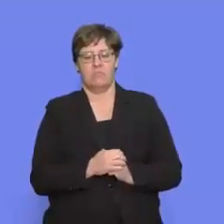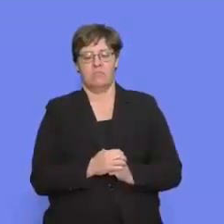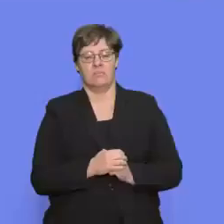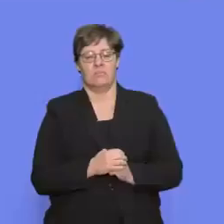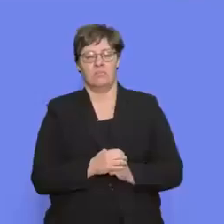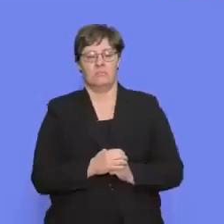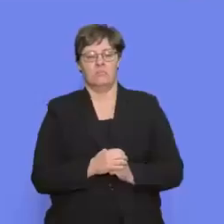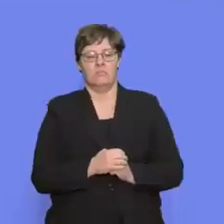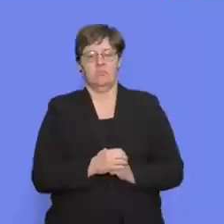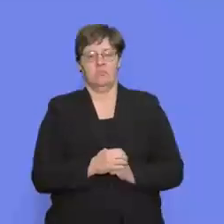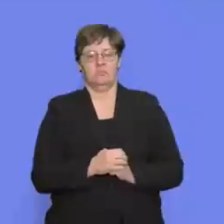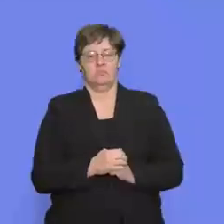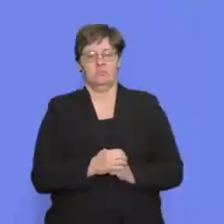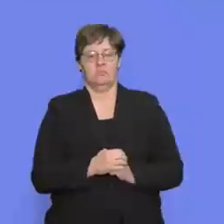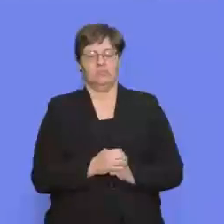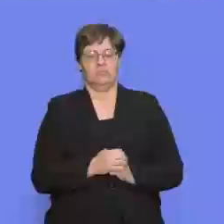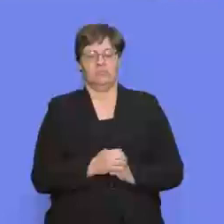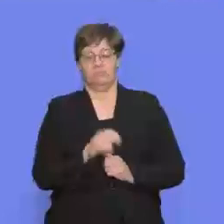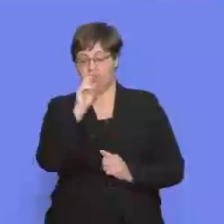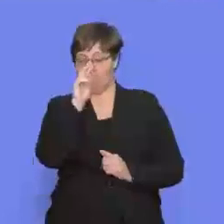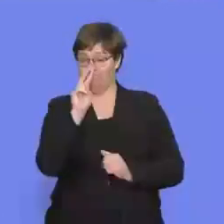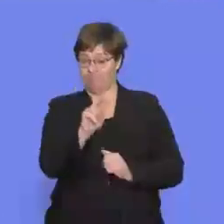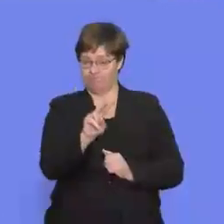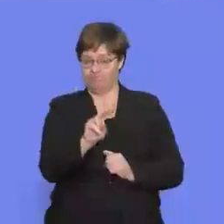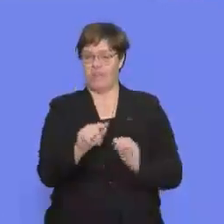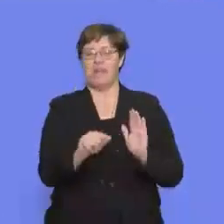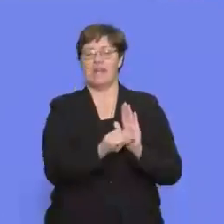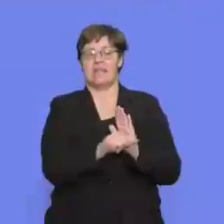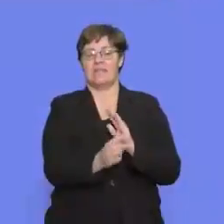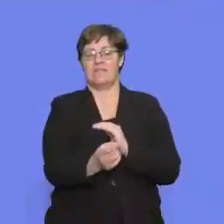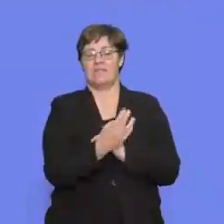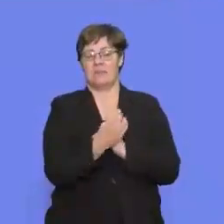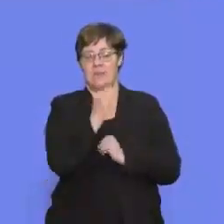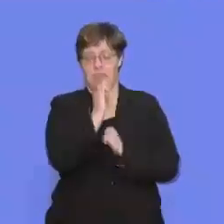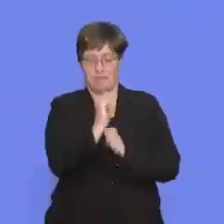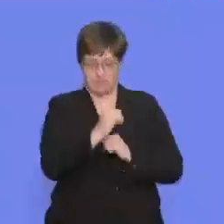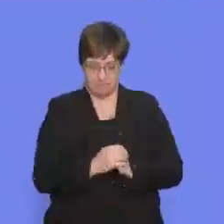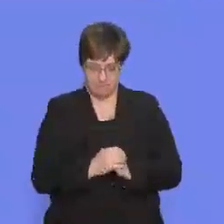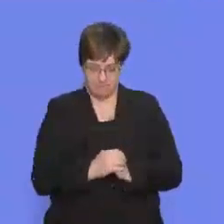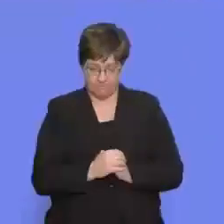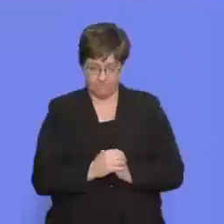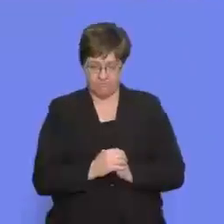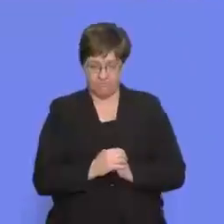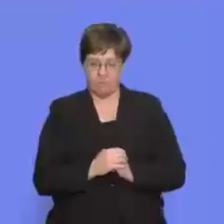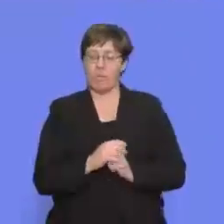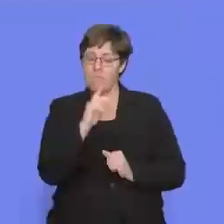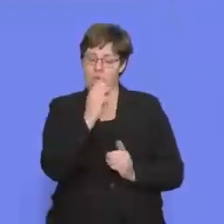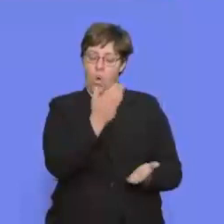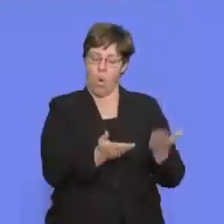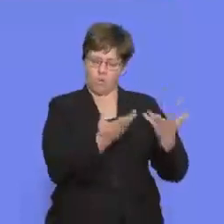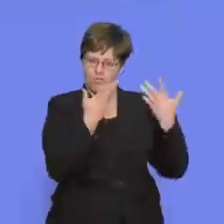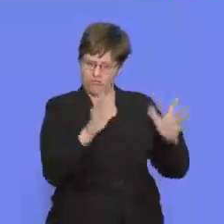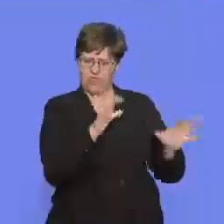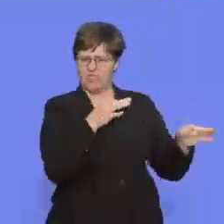Now, we look into negative feedback mechanism. I explained homeostasis, the